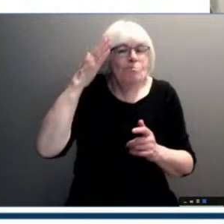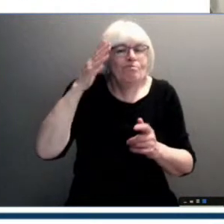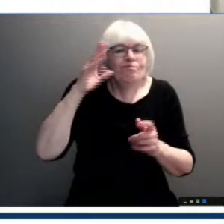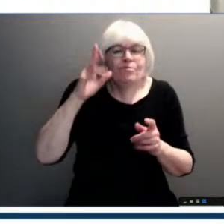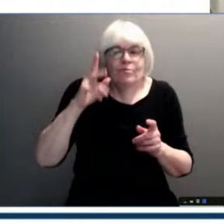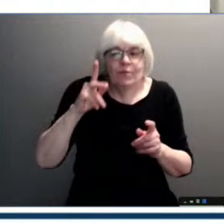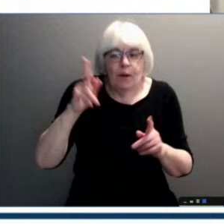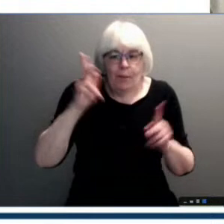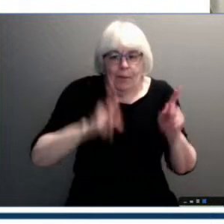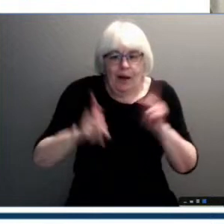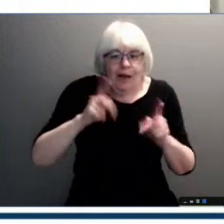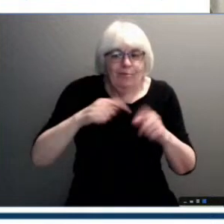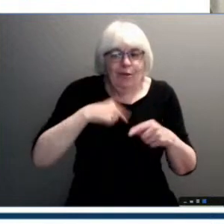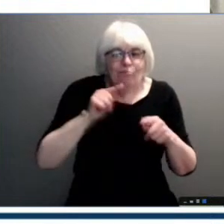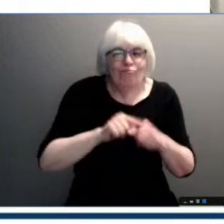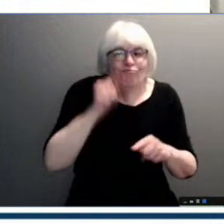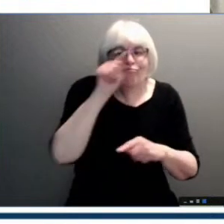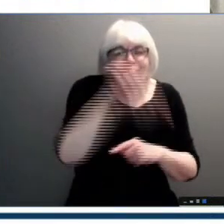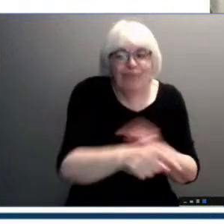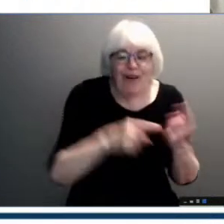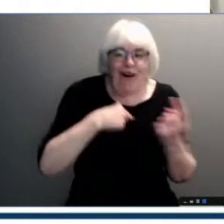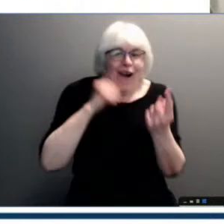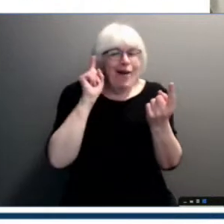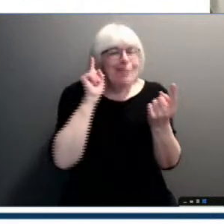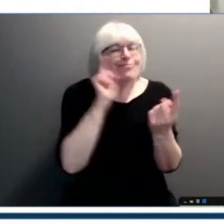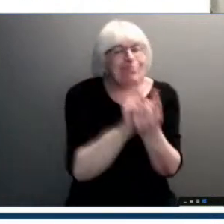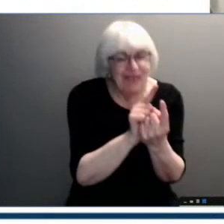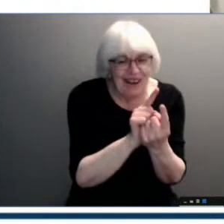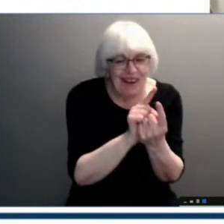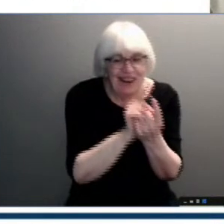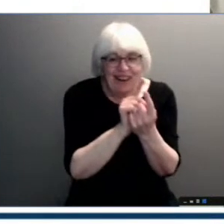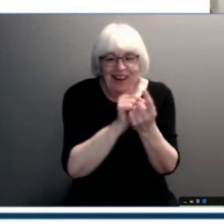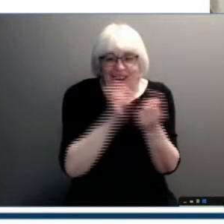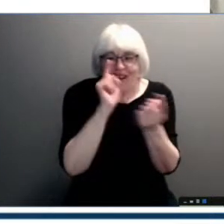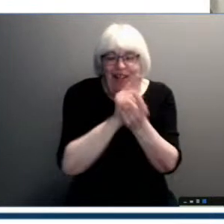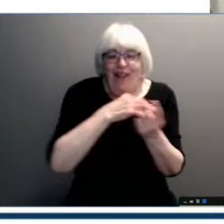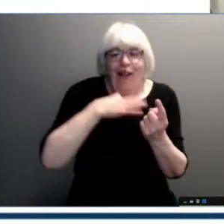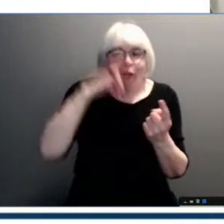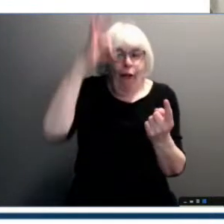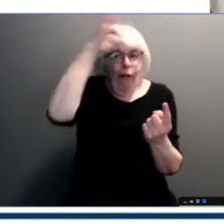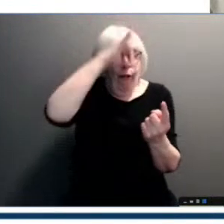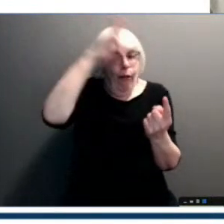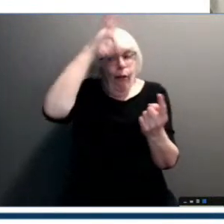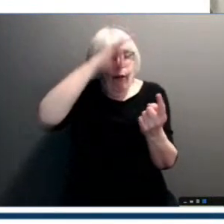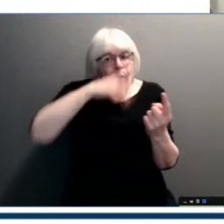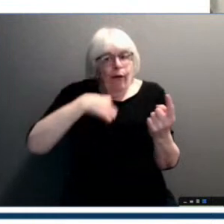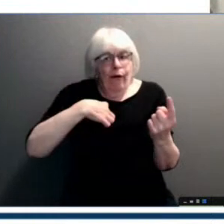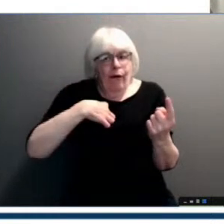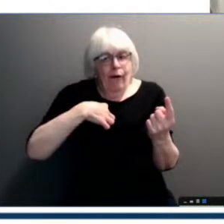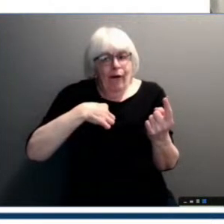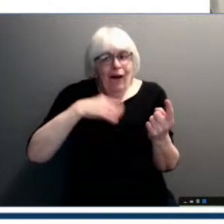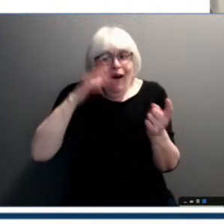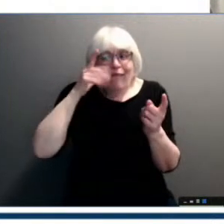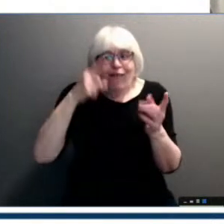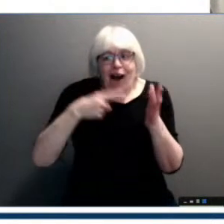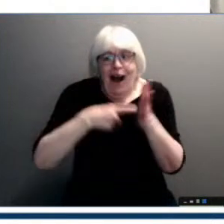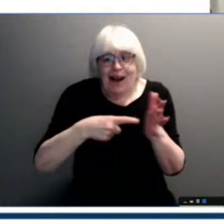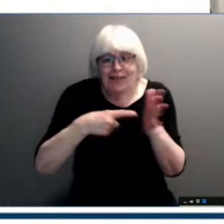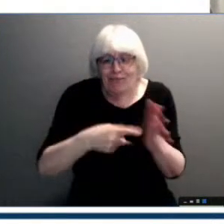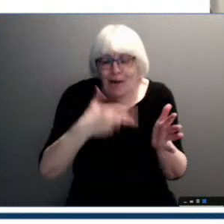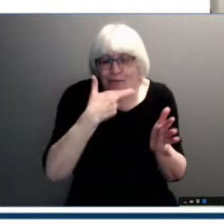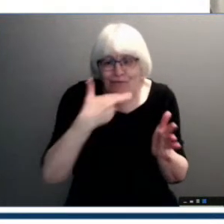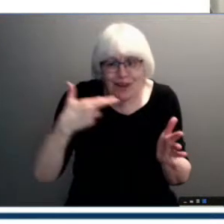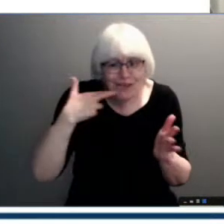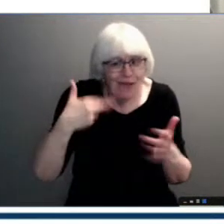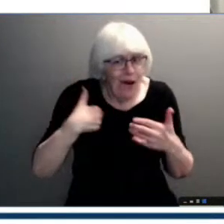in close contact with somebody they may not know in a bar, a restaurant, or some other place where they've spent some